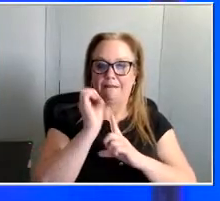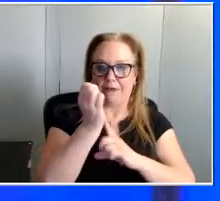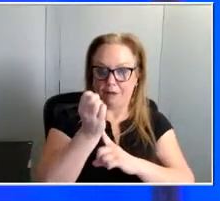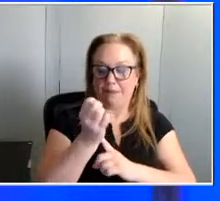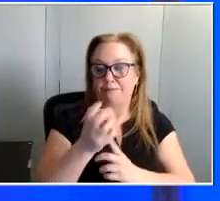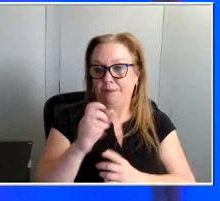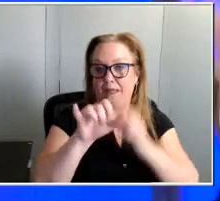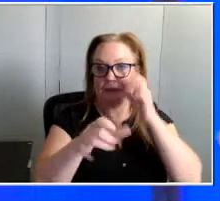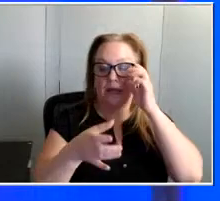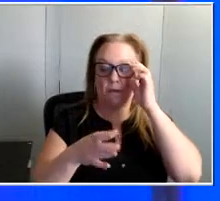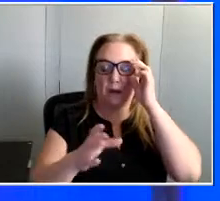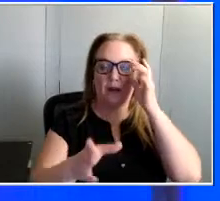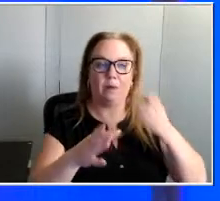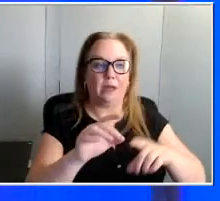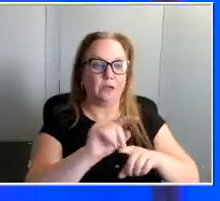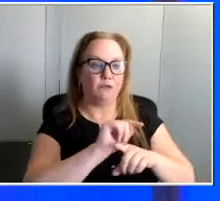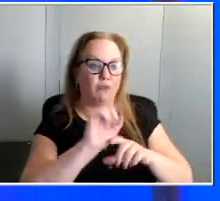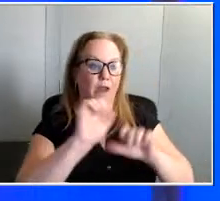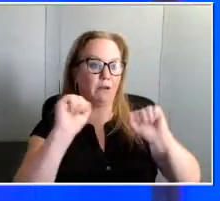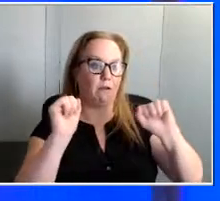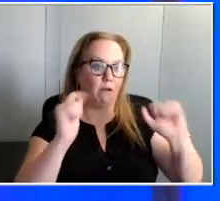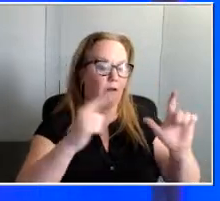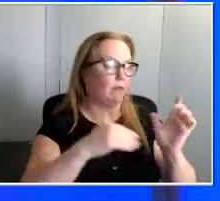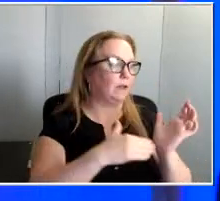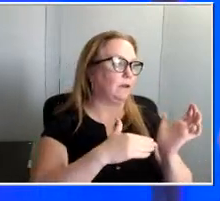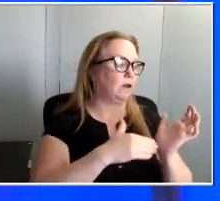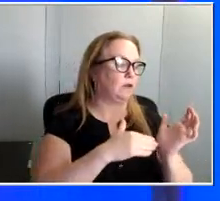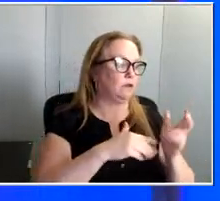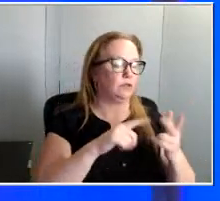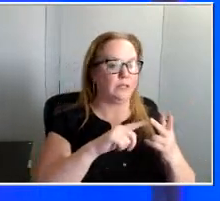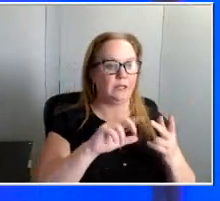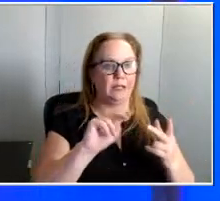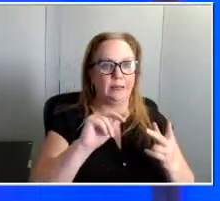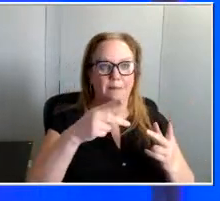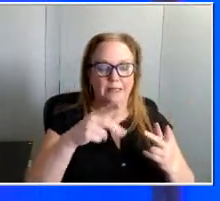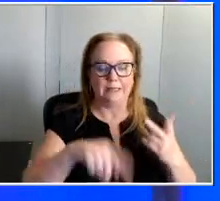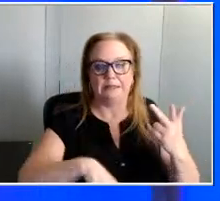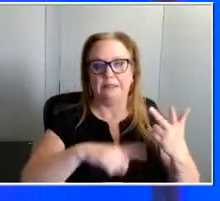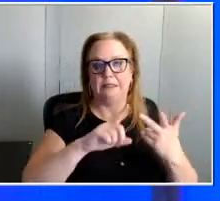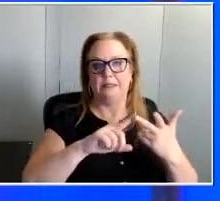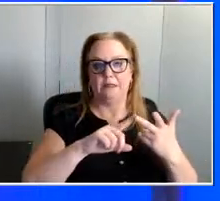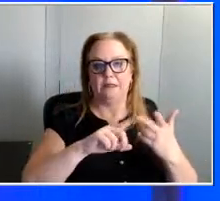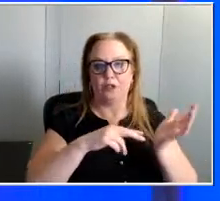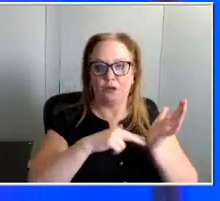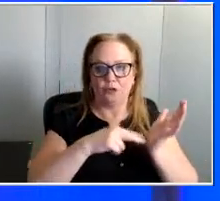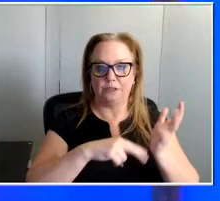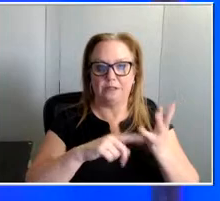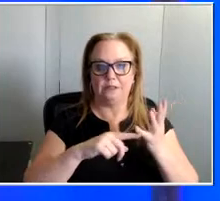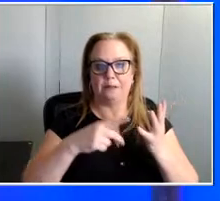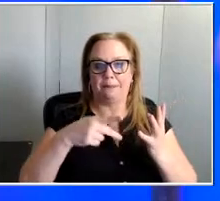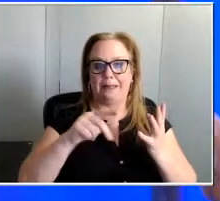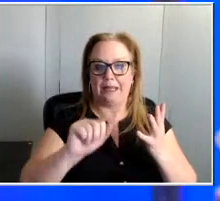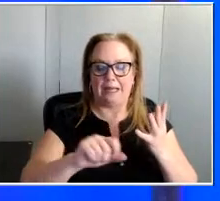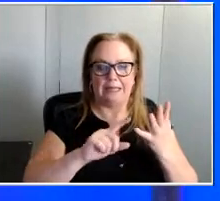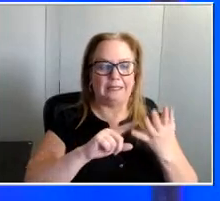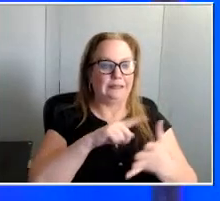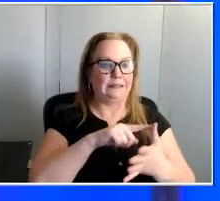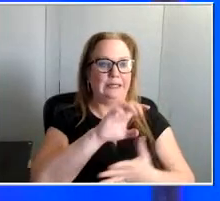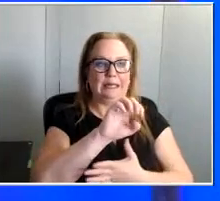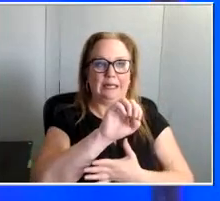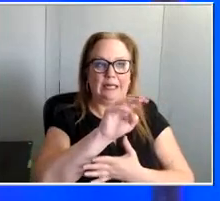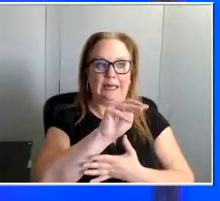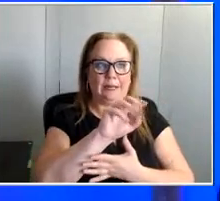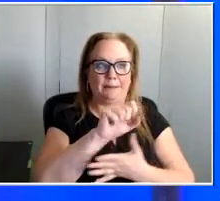to train all of the physicians, the nurse practitioners and PAs, the nurses, EMS, all of the